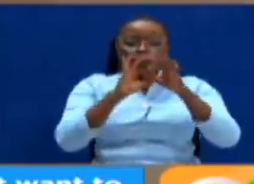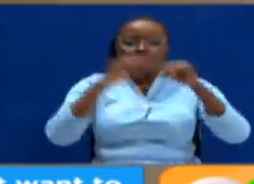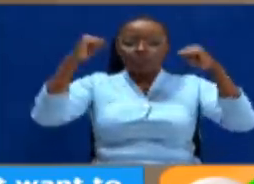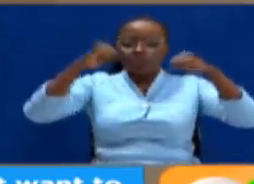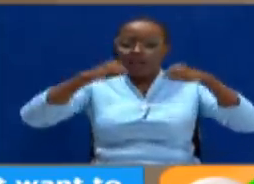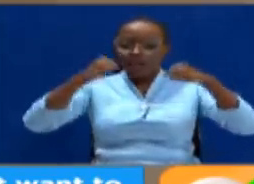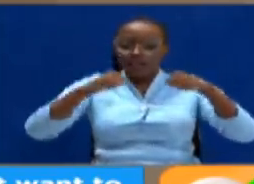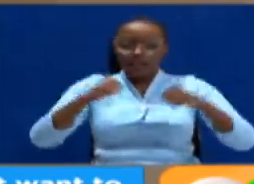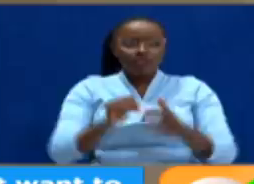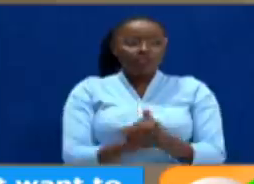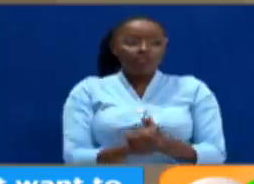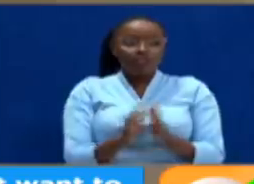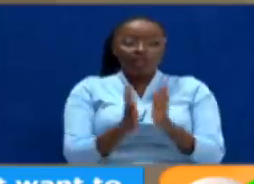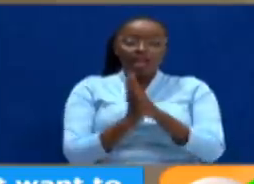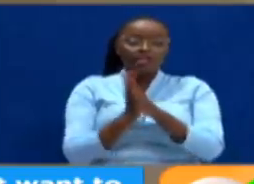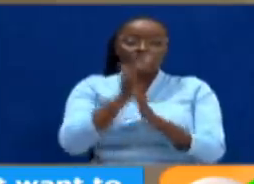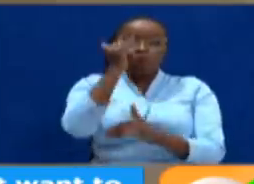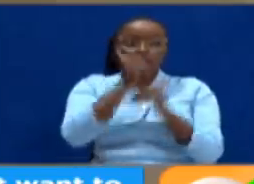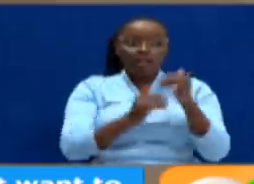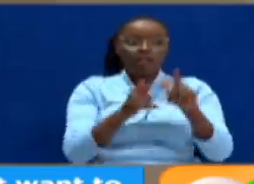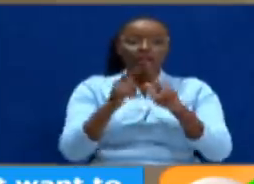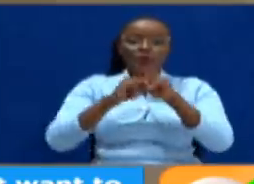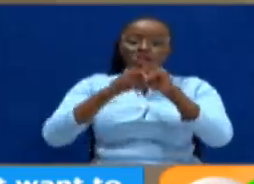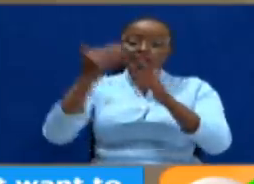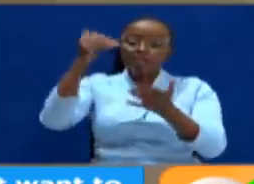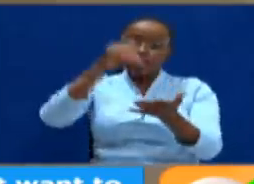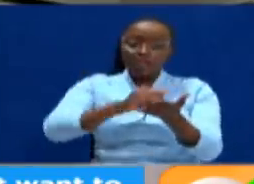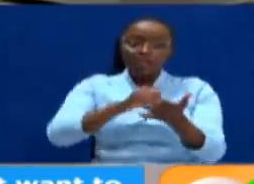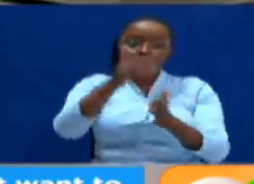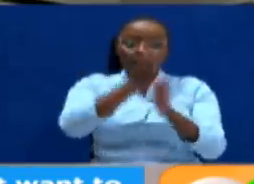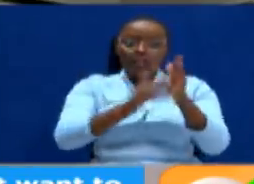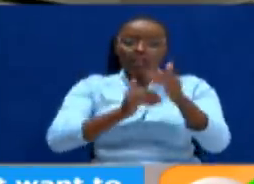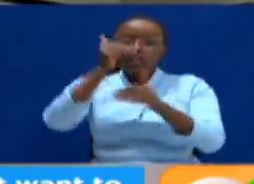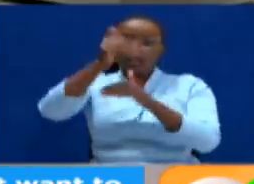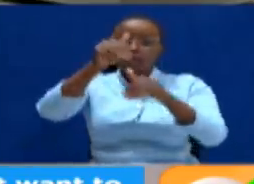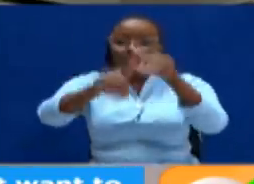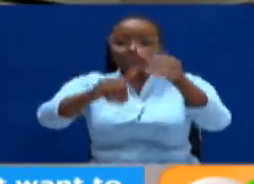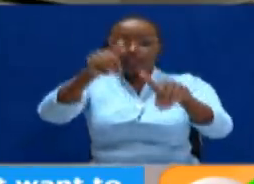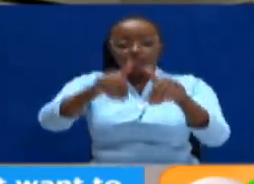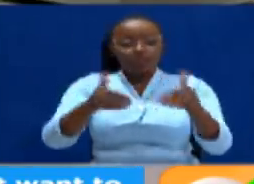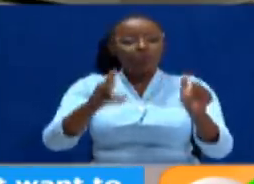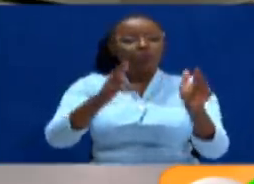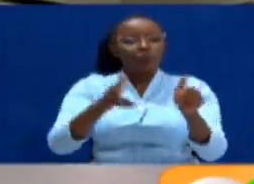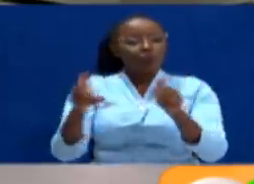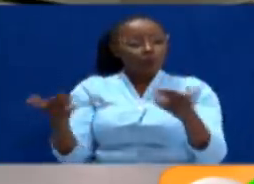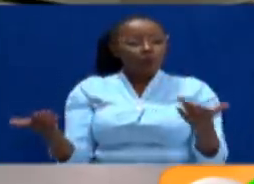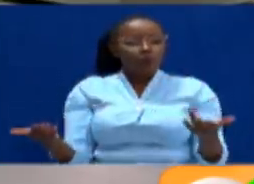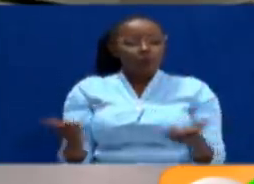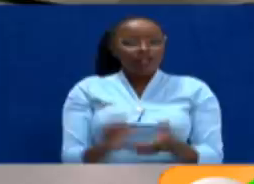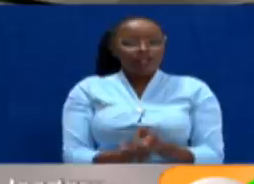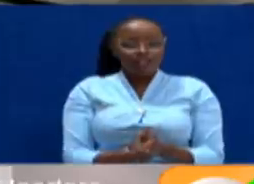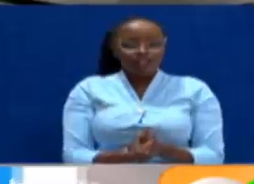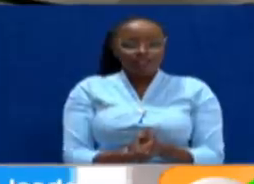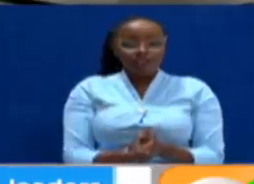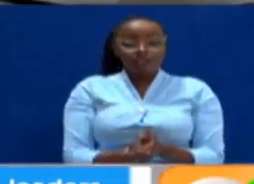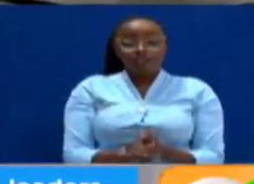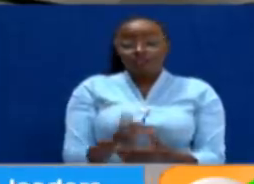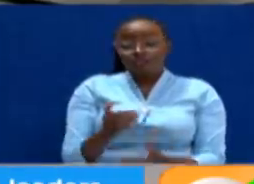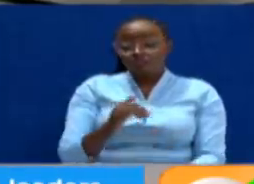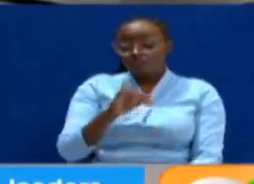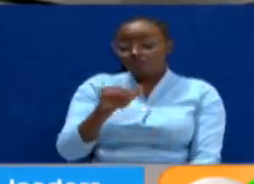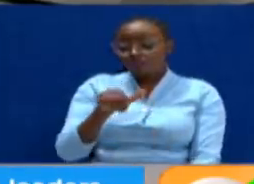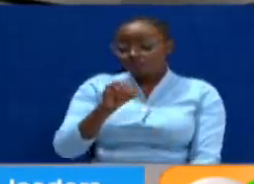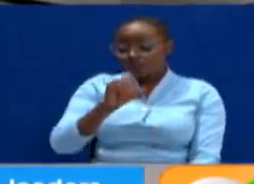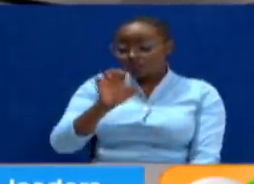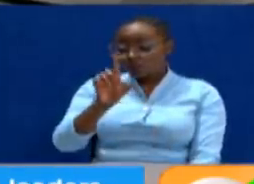and so forth. Then story guys, we need to take then a break start shortly. Preparing for the next election. Joe, the one thing that